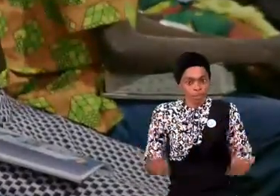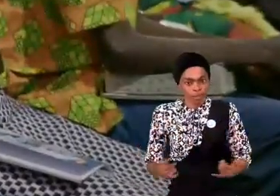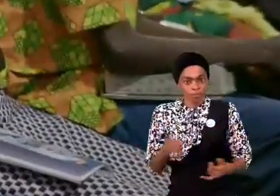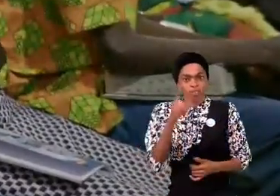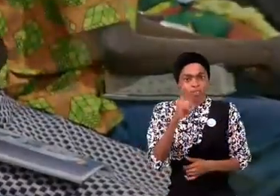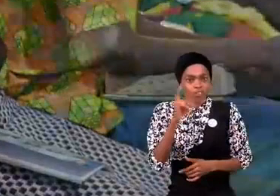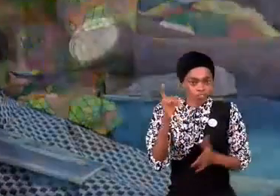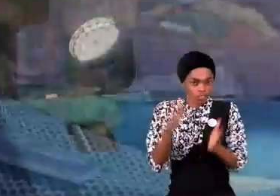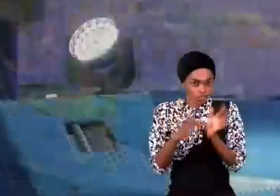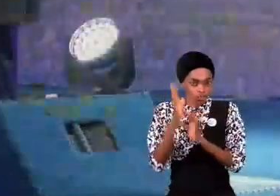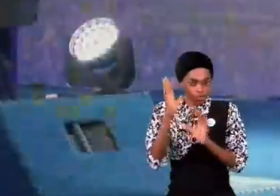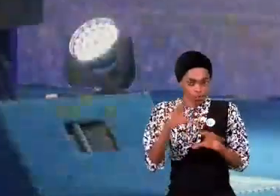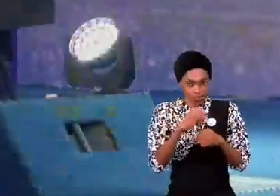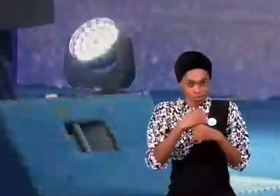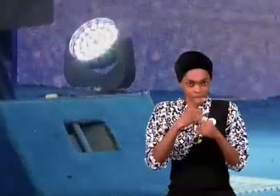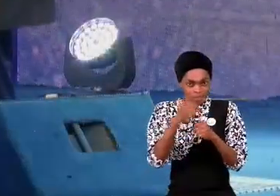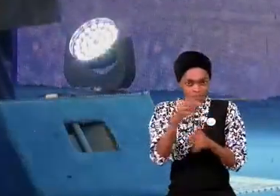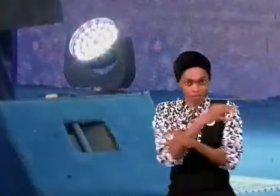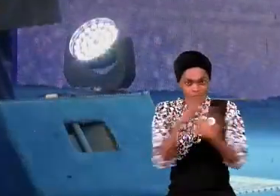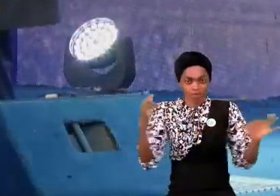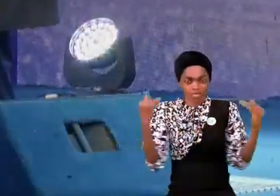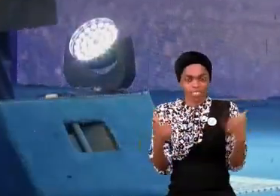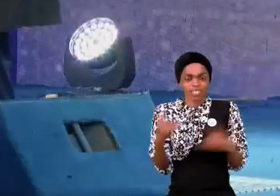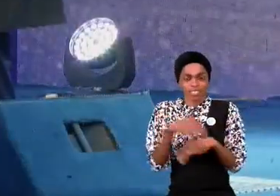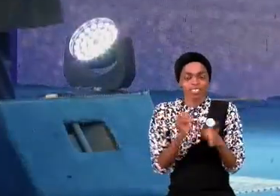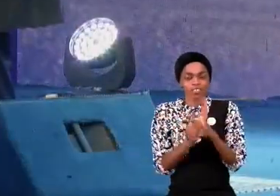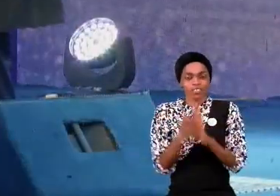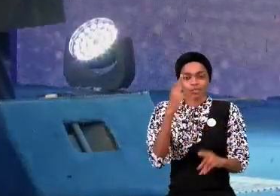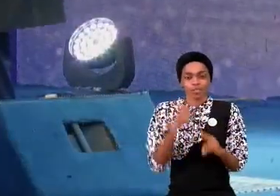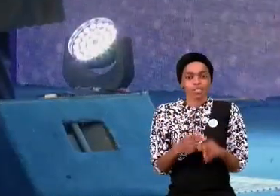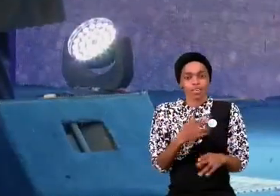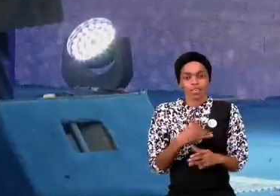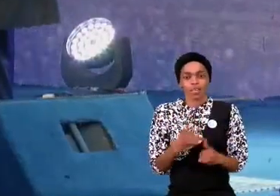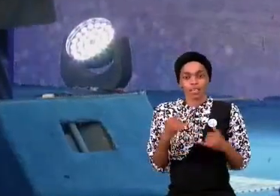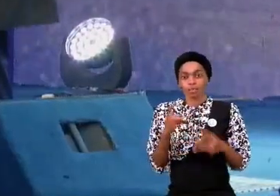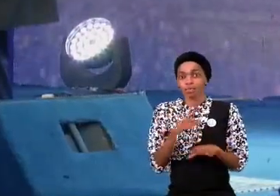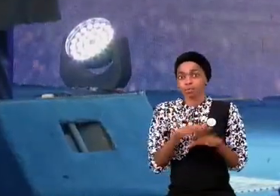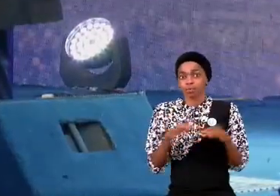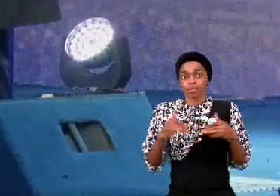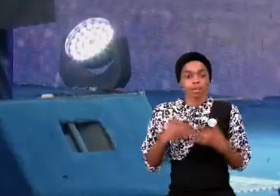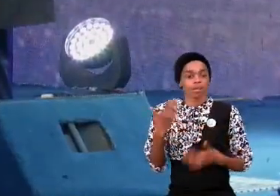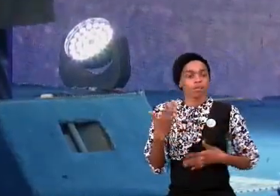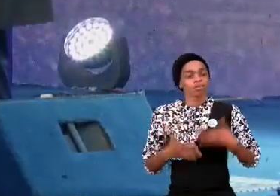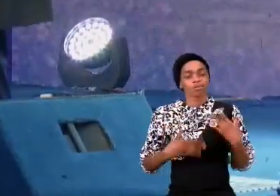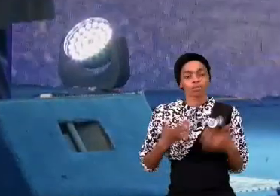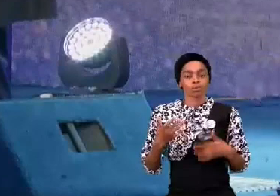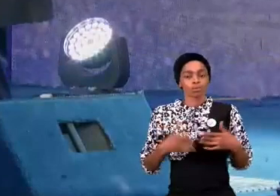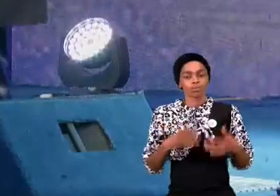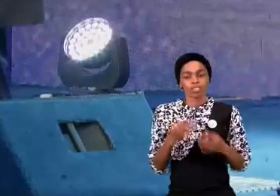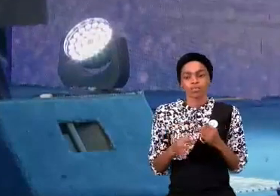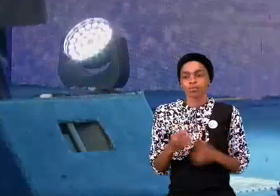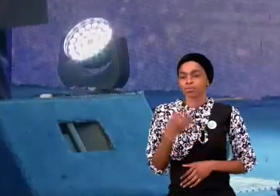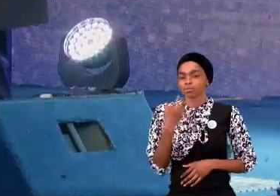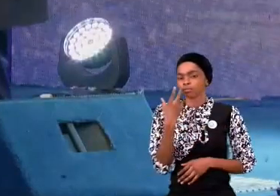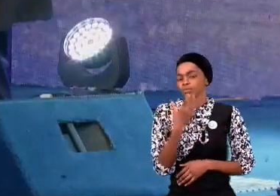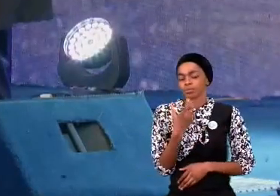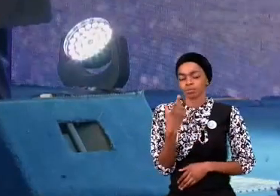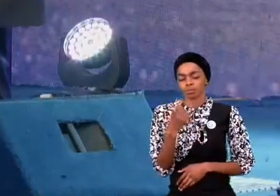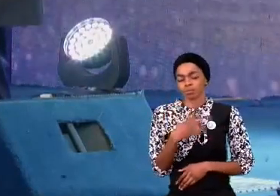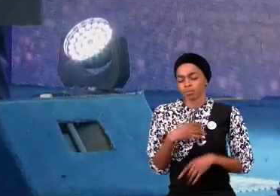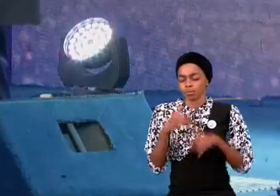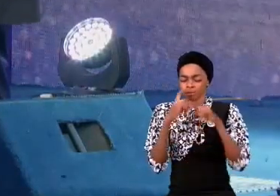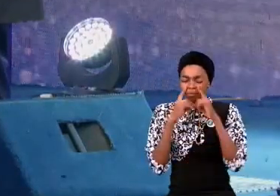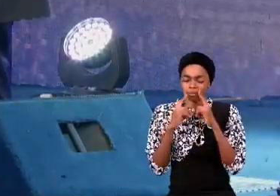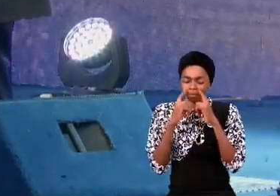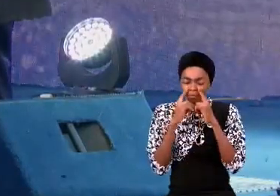have joy. If you want to, if you open your mouth to want to talk, you'll be crying. You'll be crying. In this life, I'm a big sinner. I